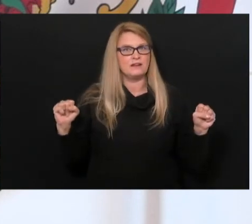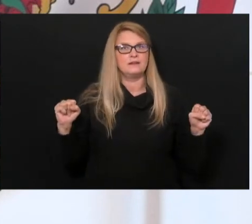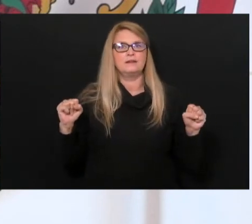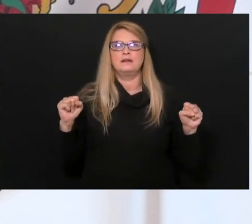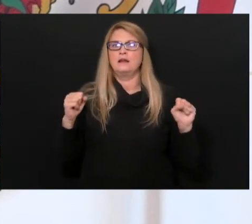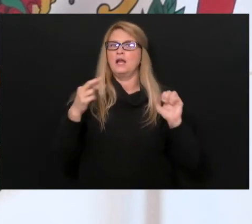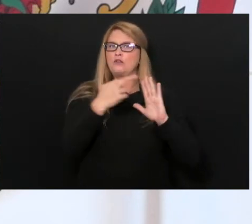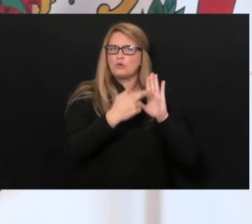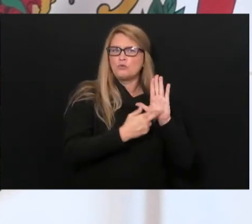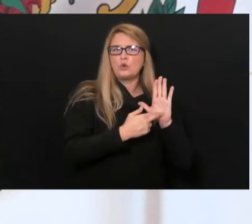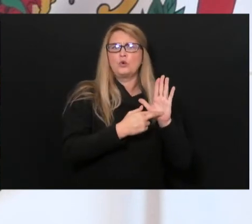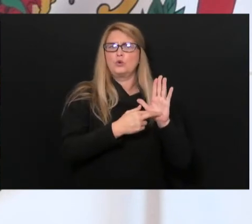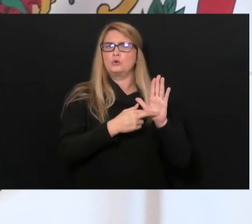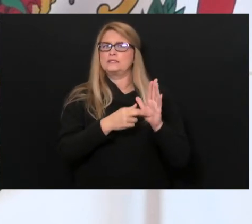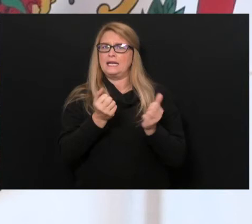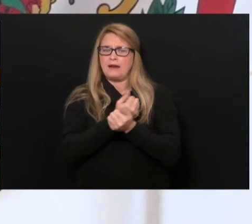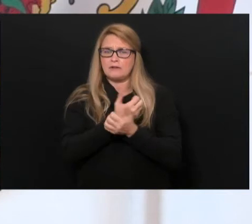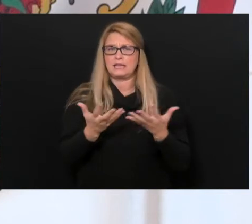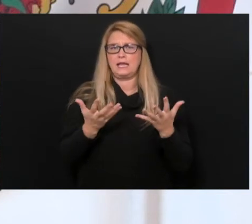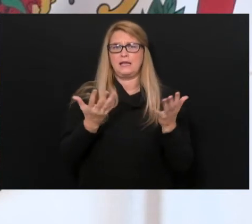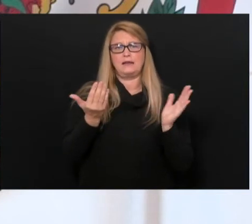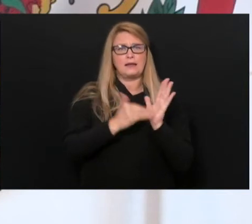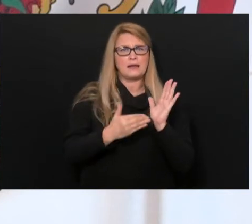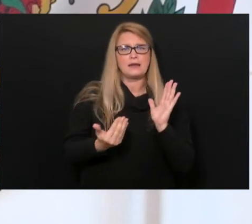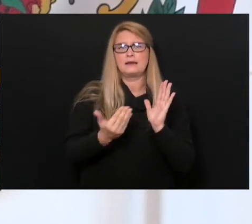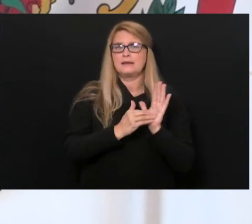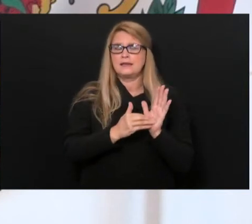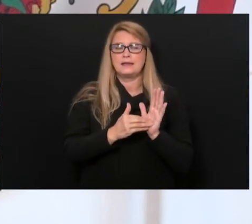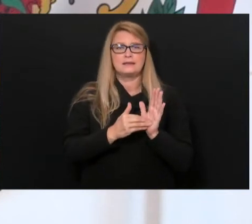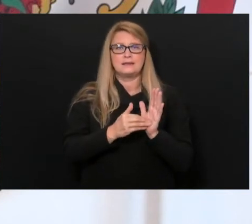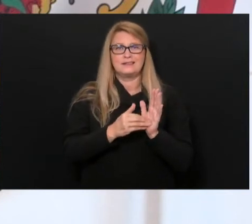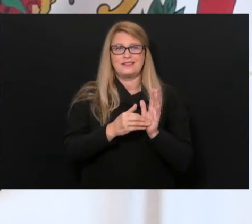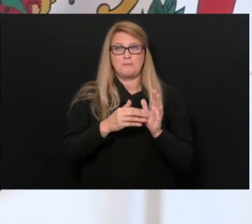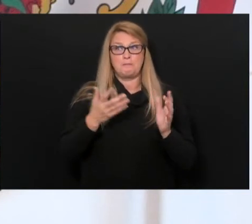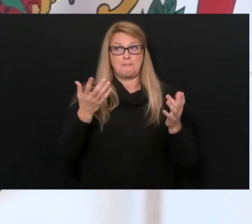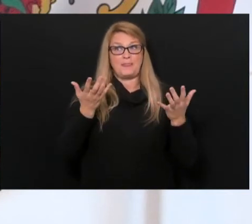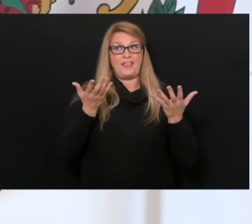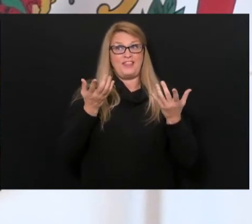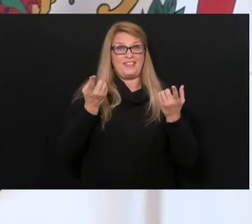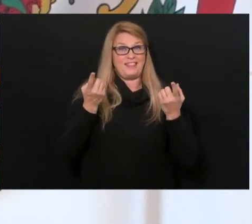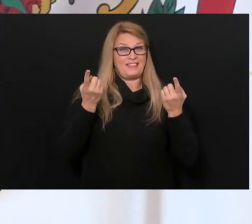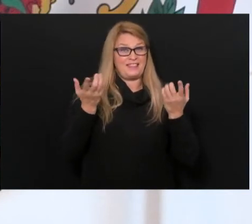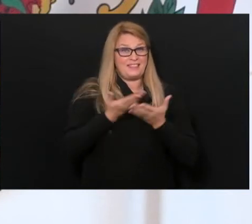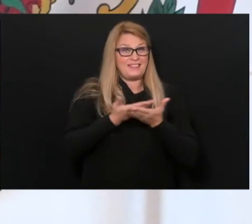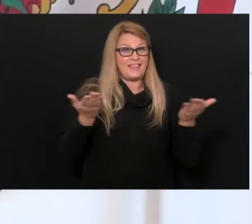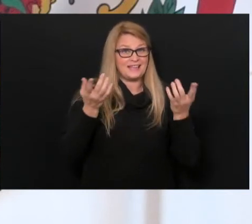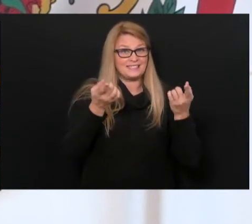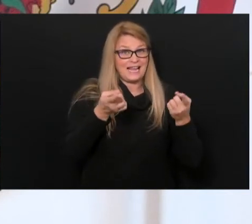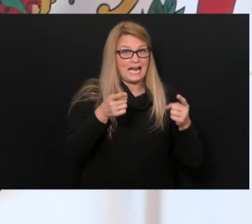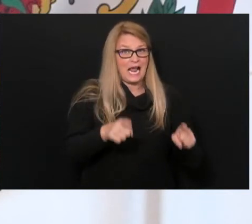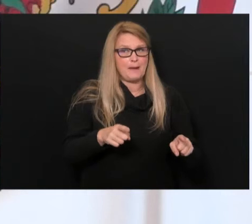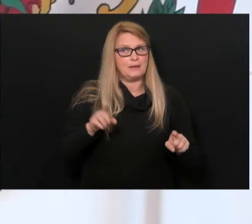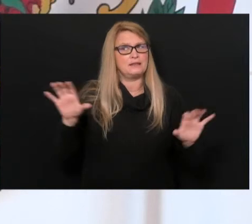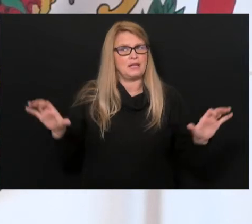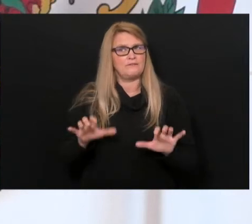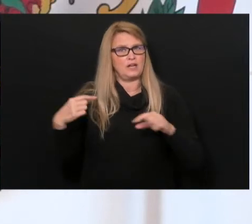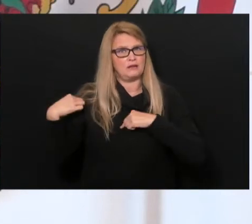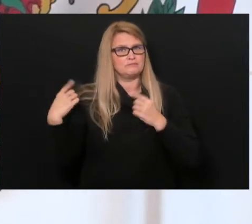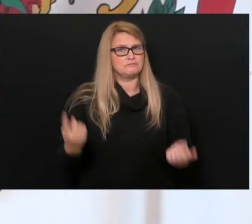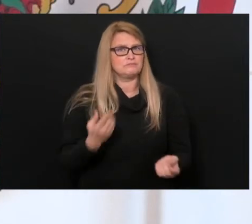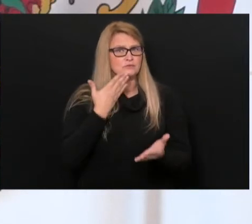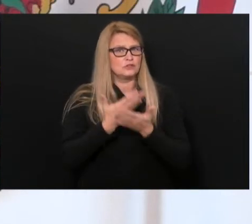protocols and on and on and on. And there are incidents of things that are happening there. They've done a good job. They've done